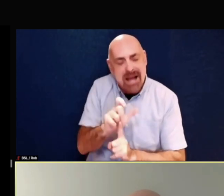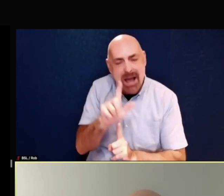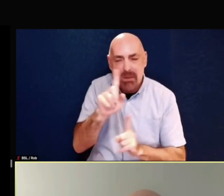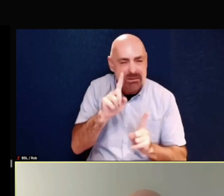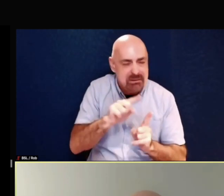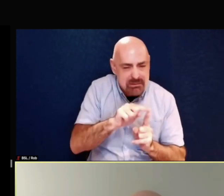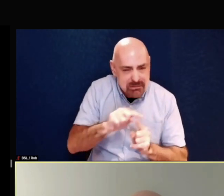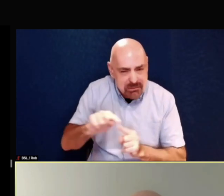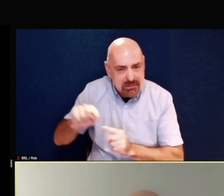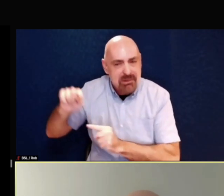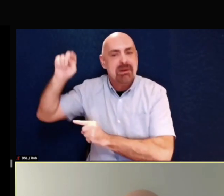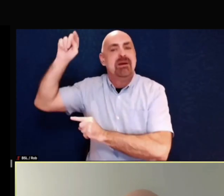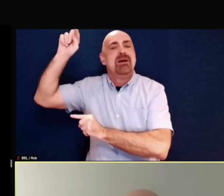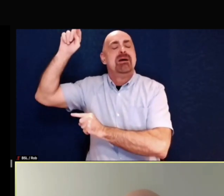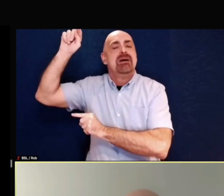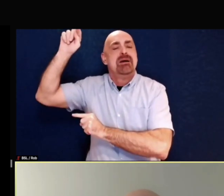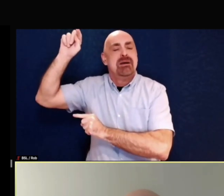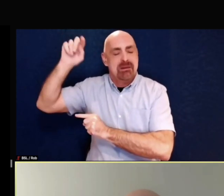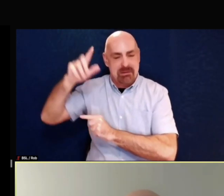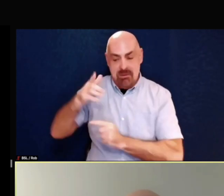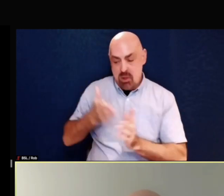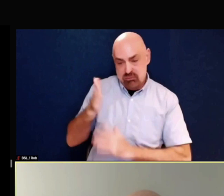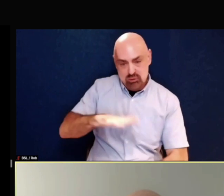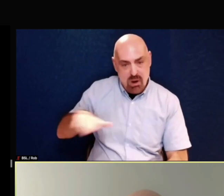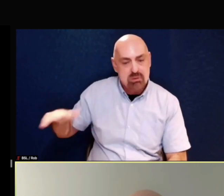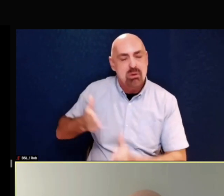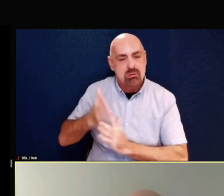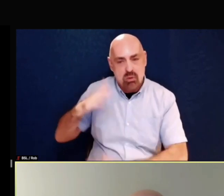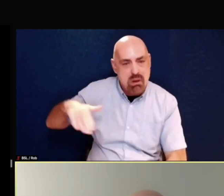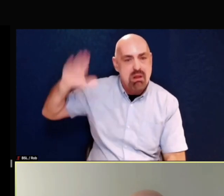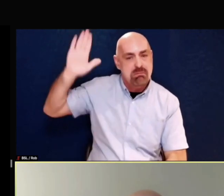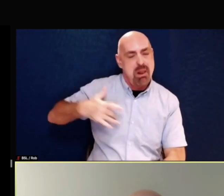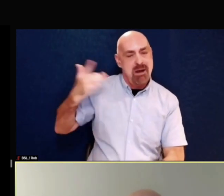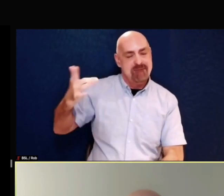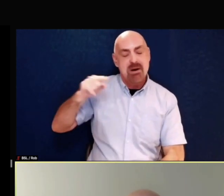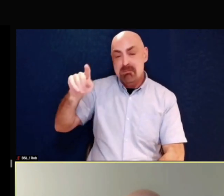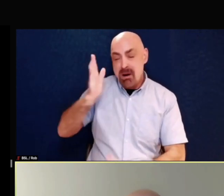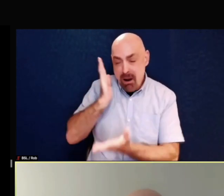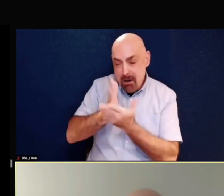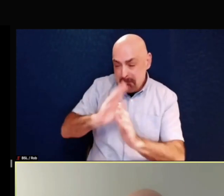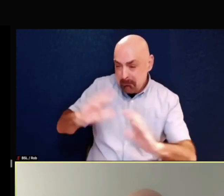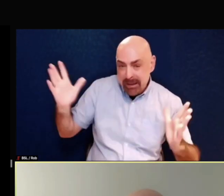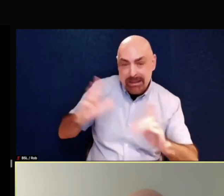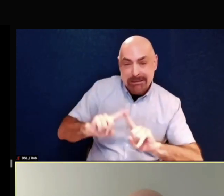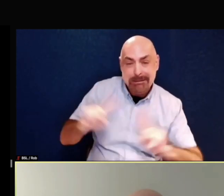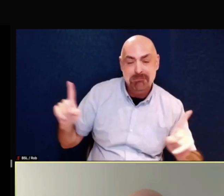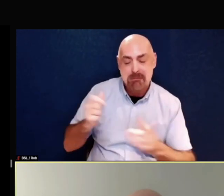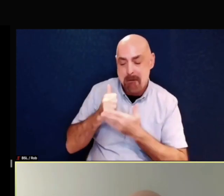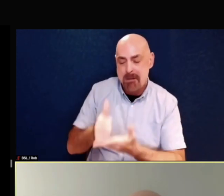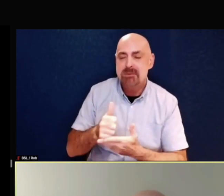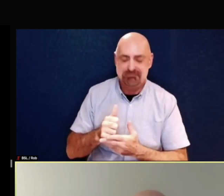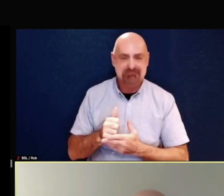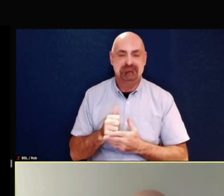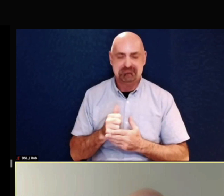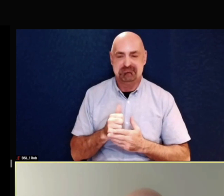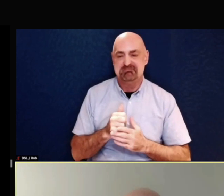difference throughout childhood and throughout life. But the chance to make a really big difference in later life is